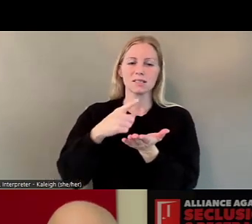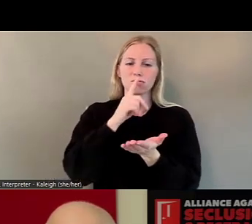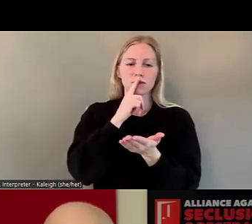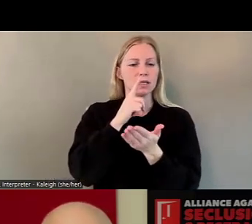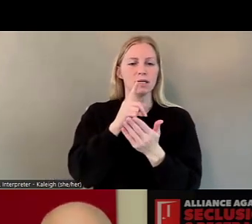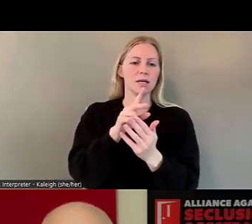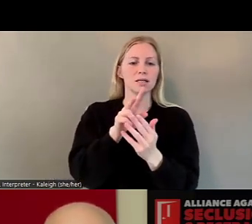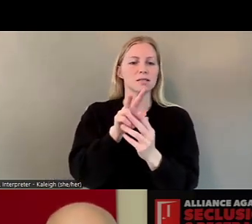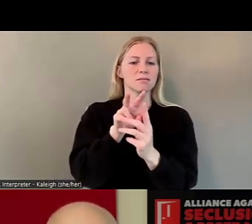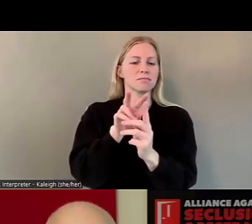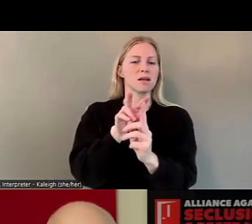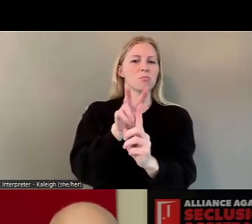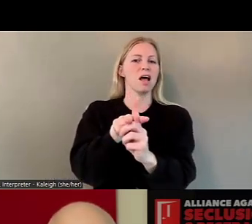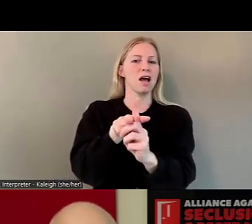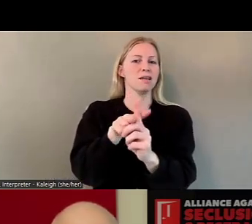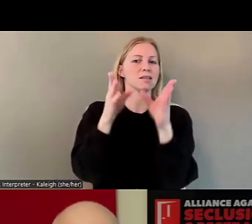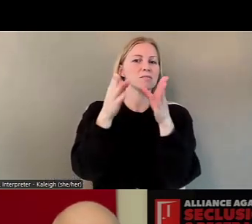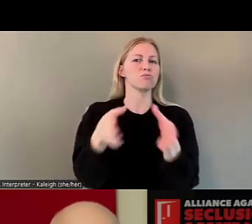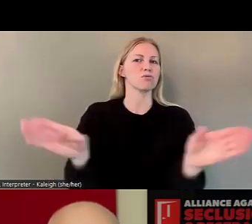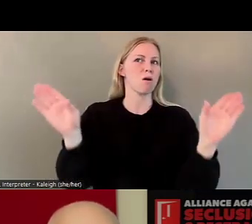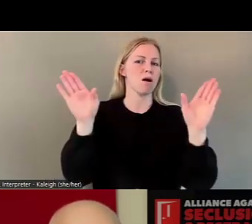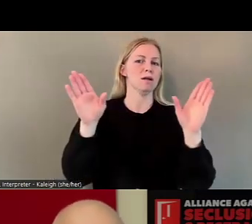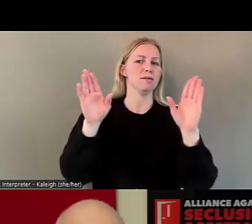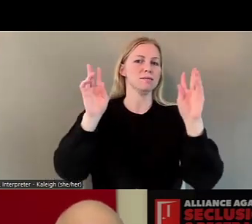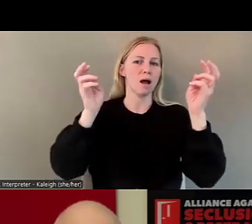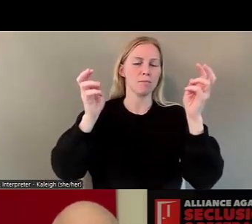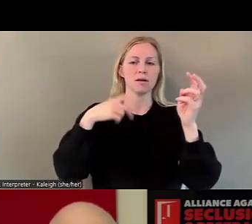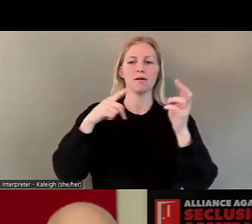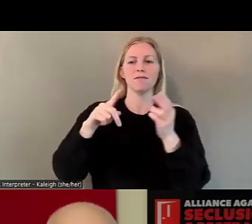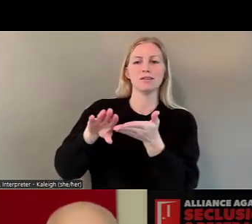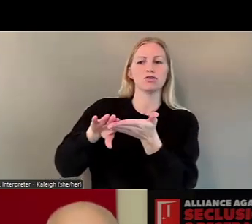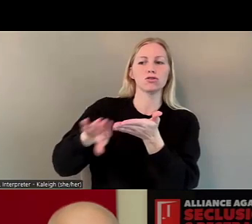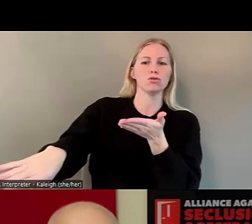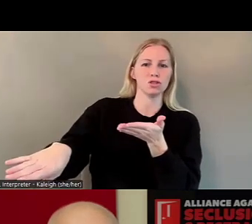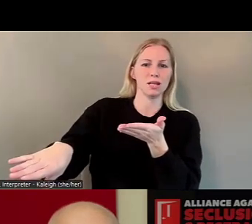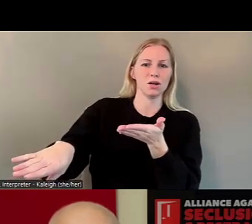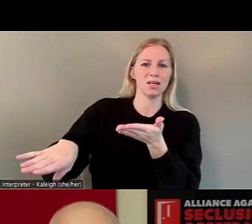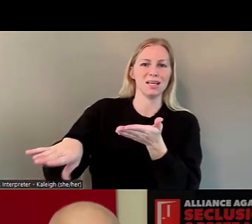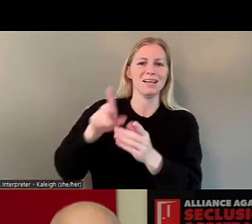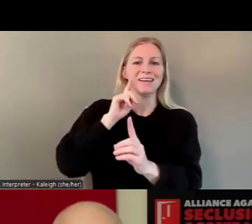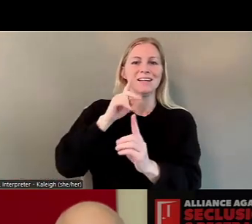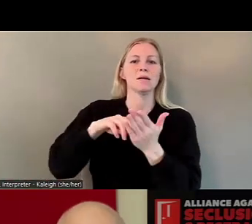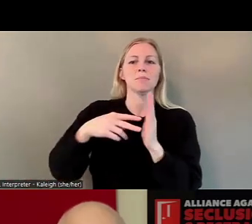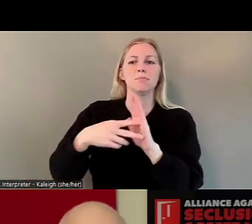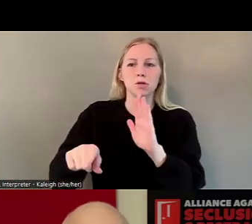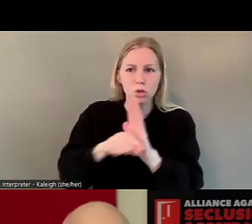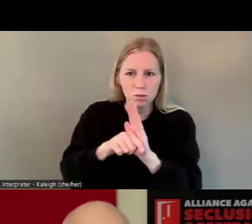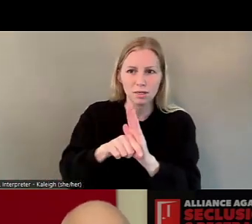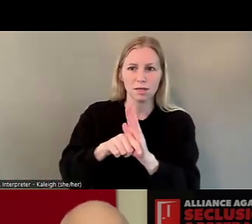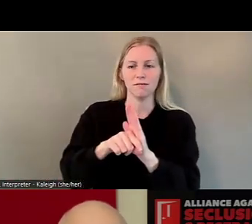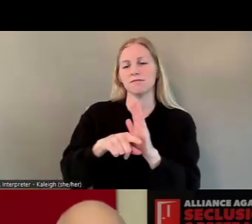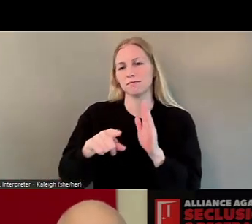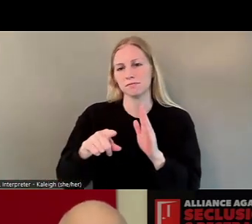broader umbrella of punitive and exclusionary practices. And then we're going to talk about a better way. And to